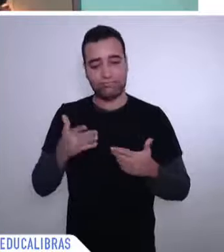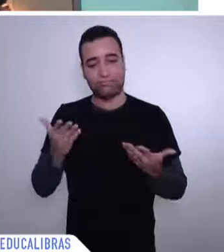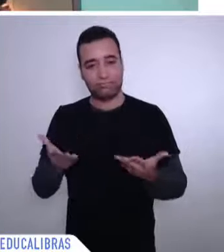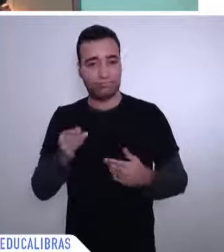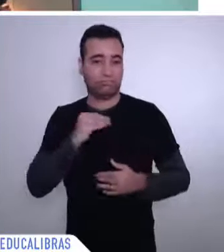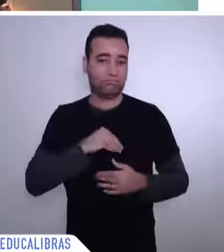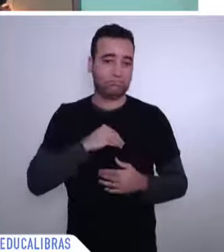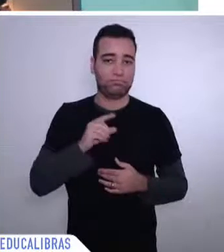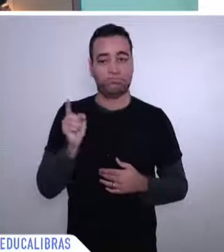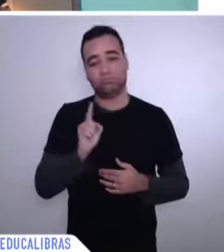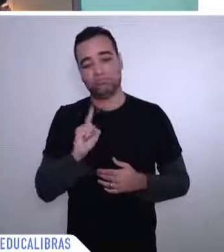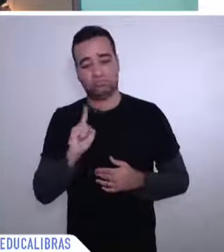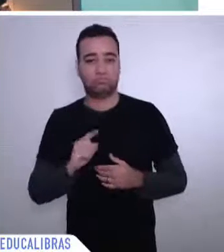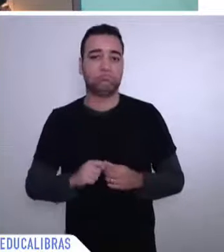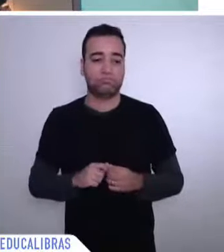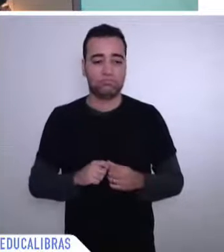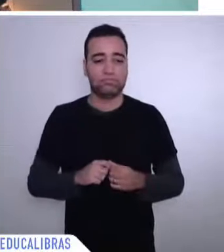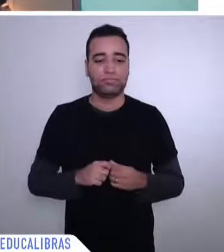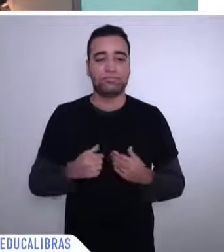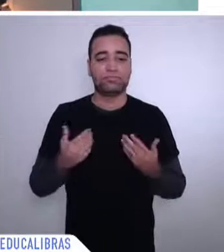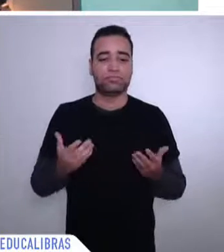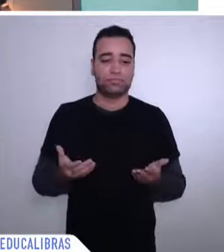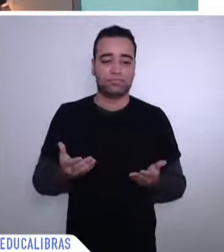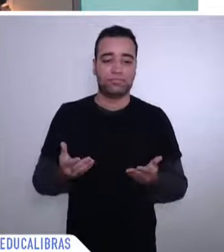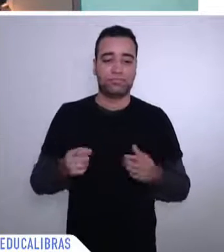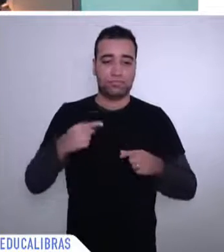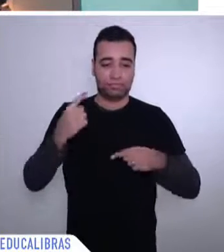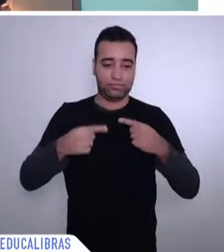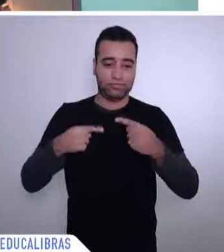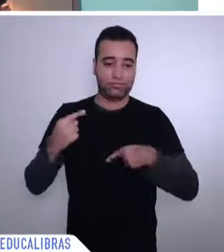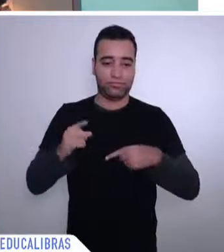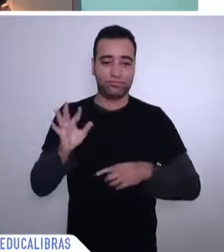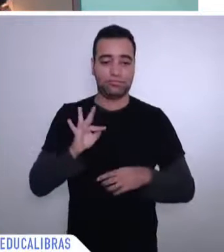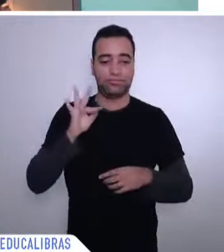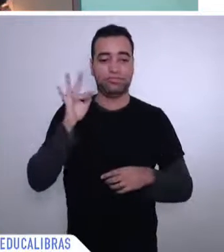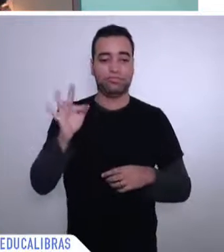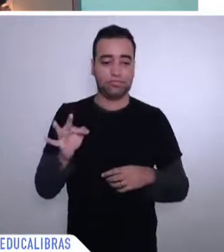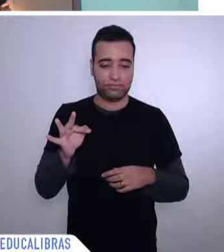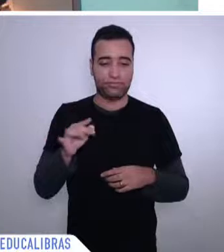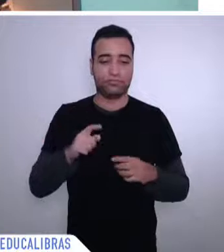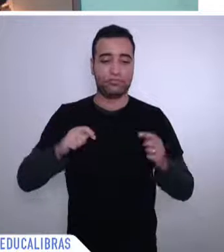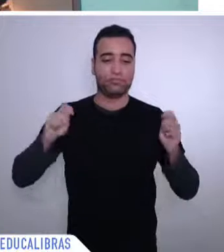towards the future of work, whether they are paid or unpaid, and disputes